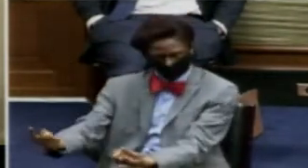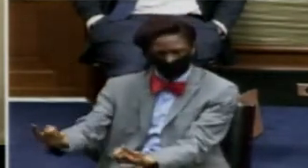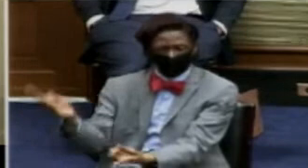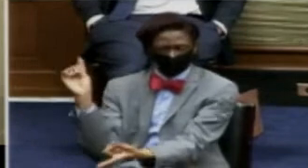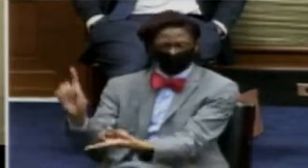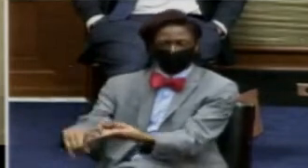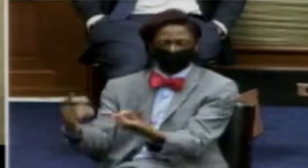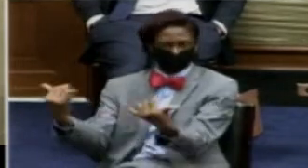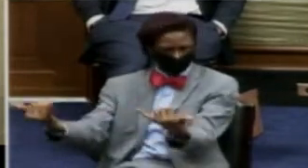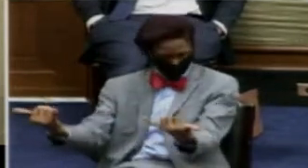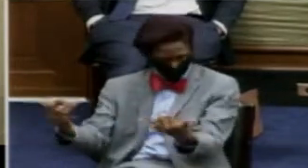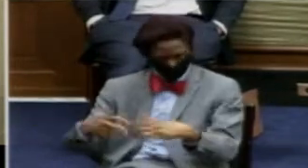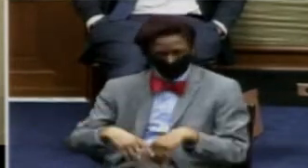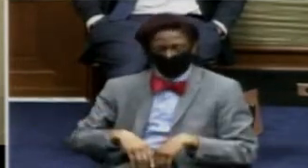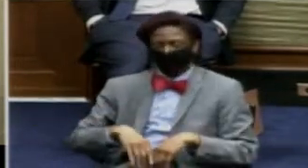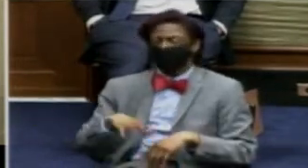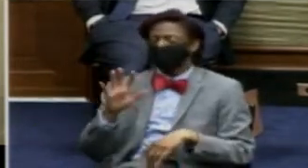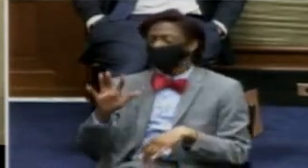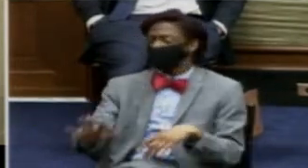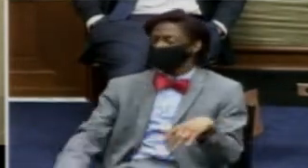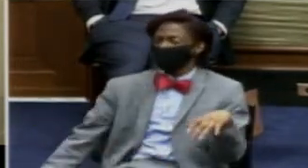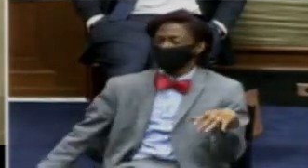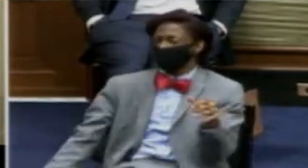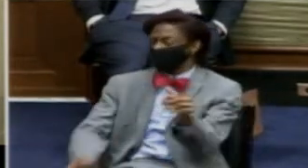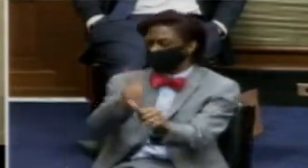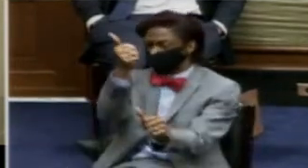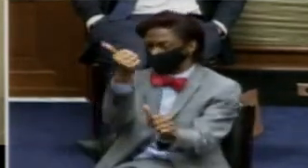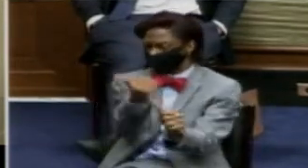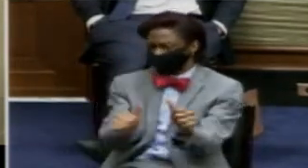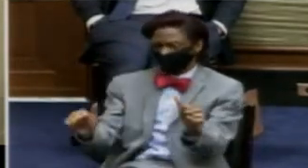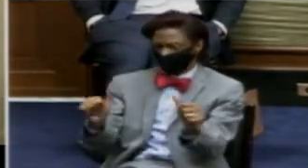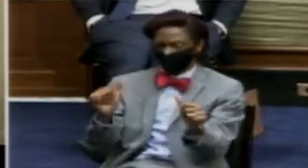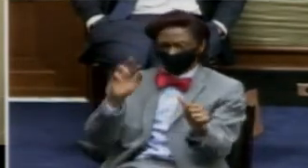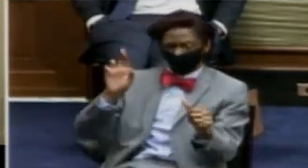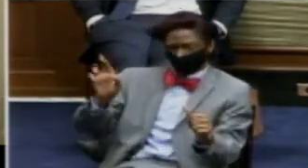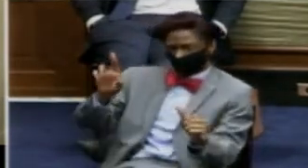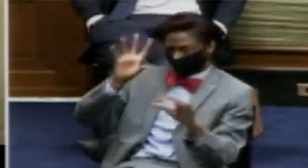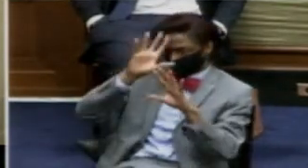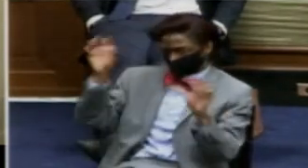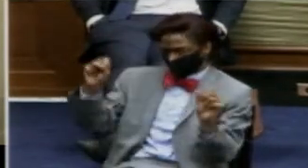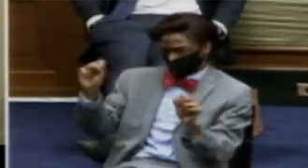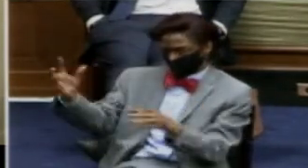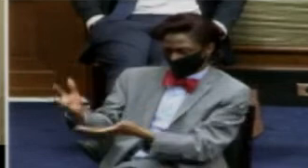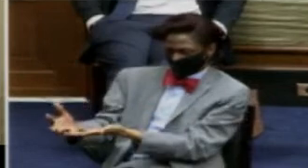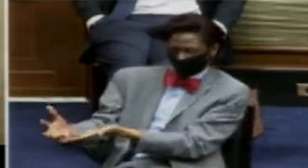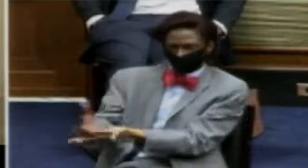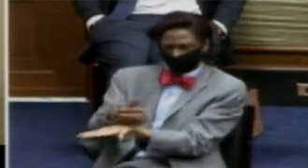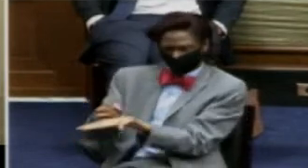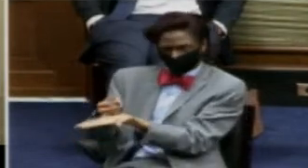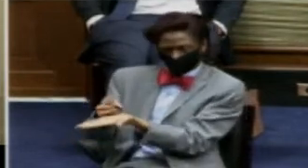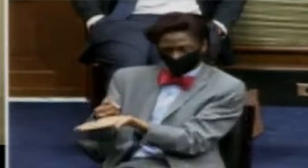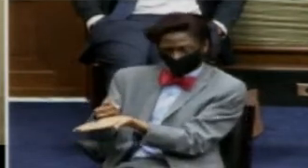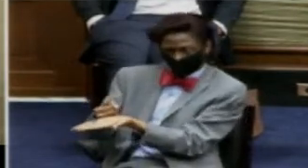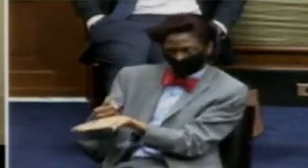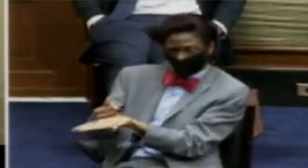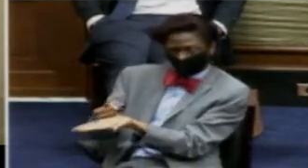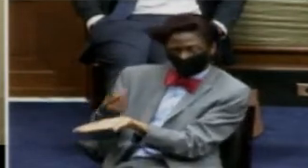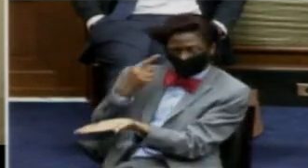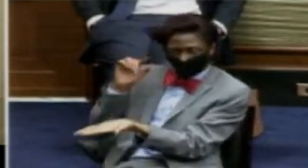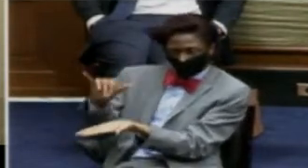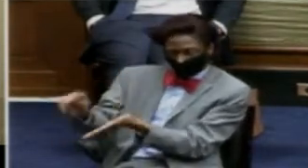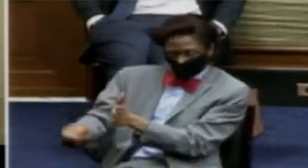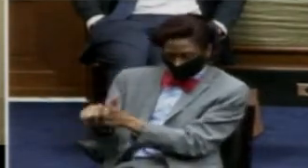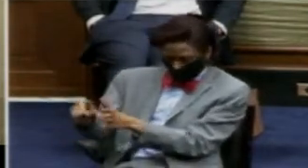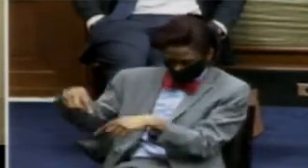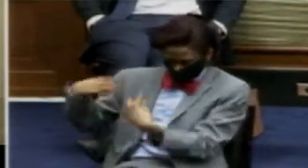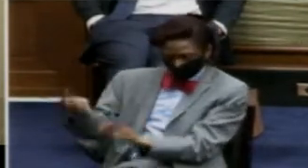now. The most that any Republican president has ever received over that period of time